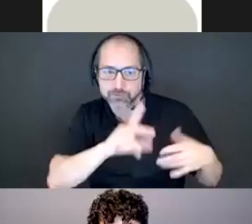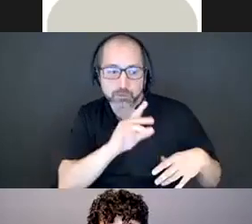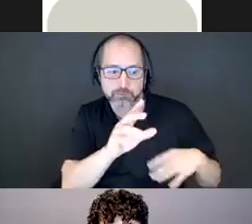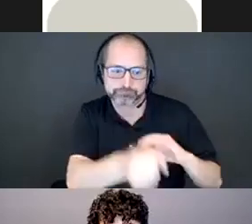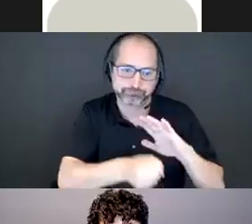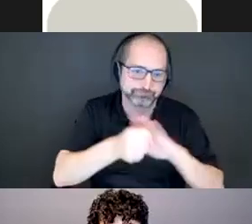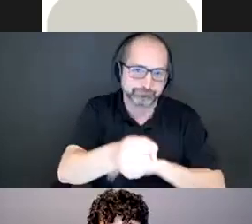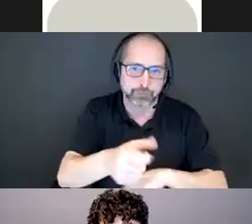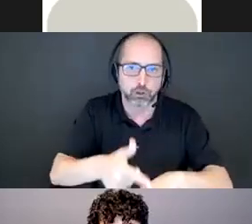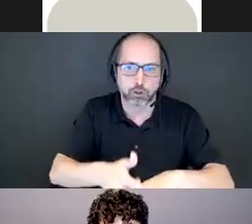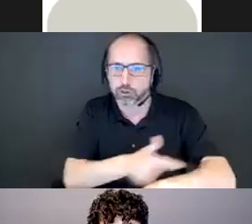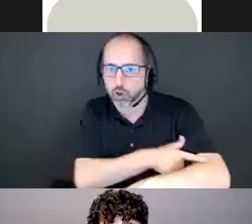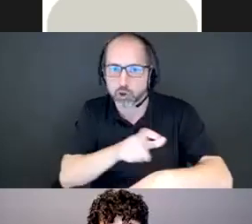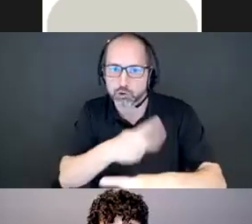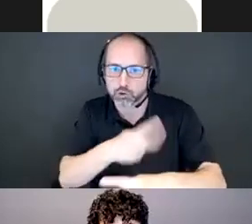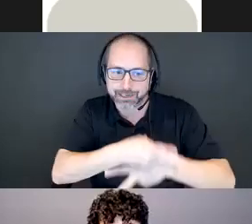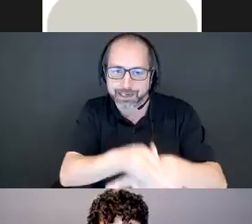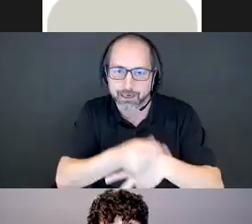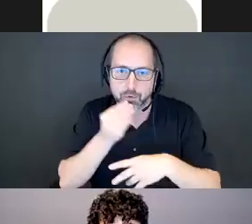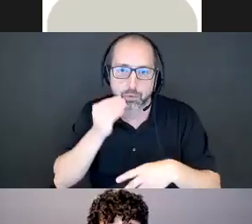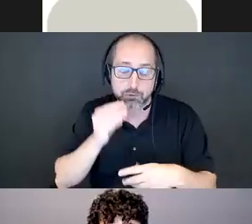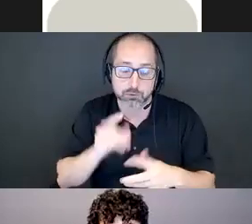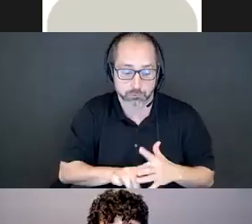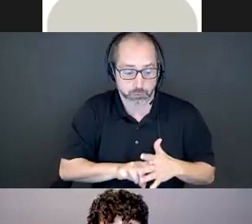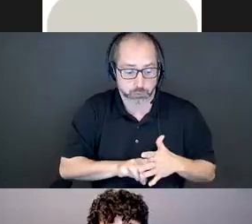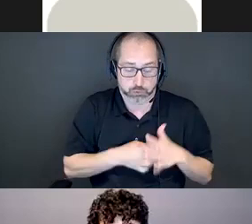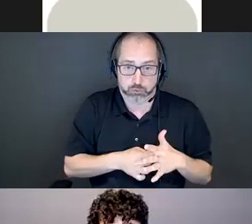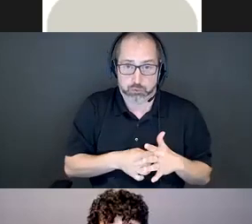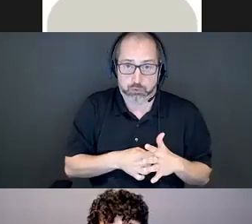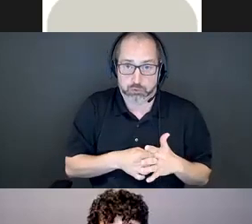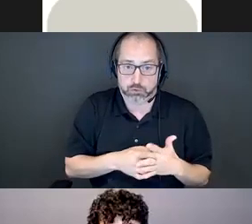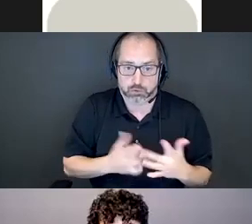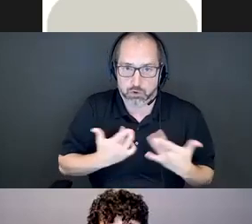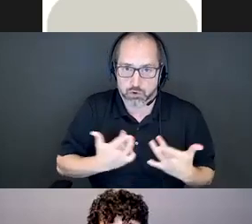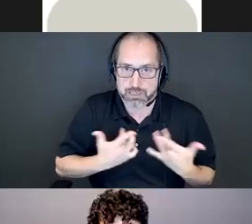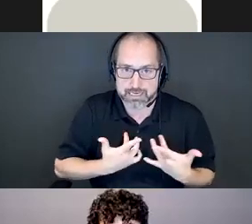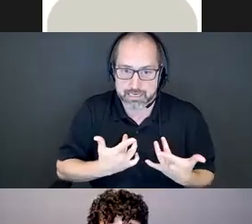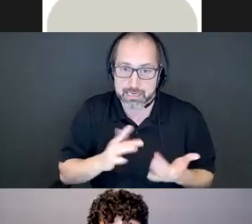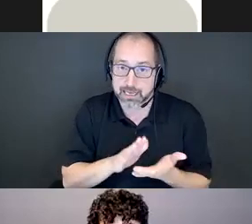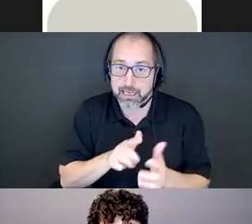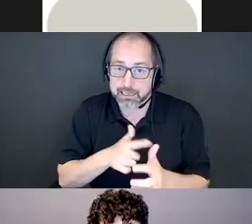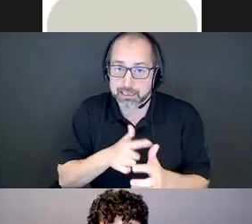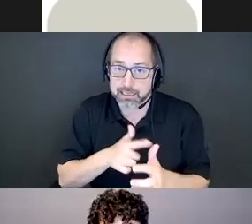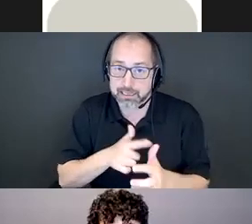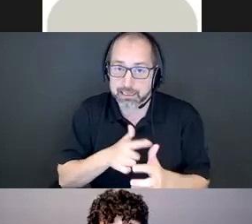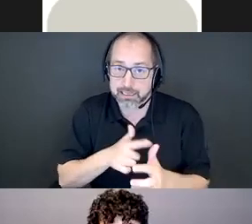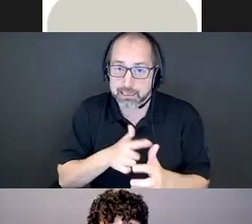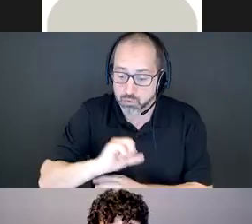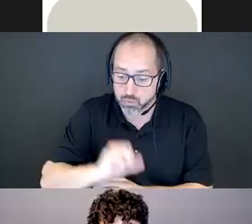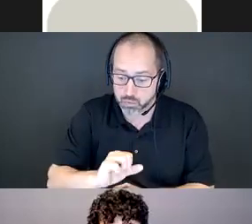use, early onset chronic use, older adult generally ends up in long-term care at an earlier age.